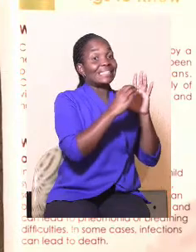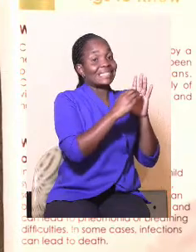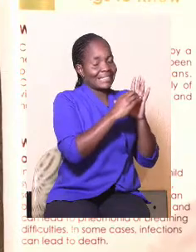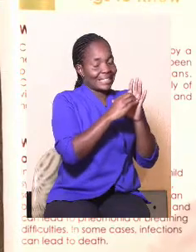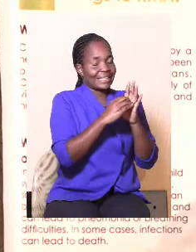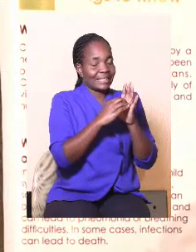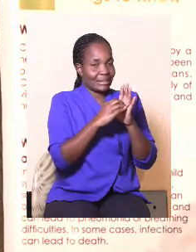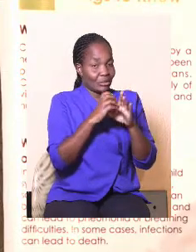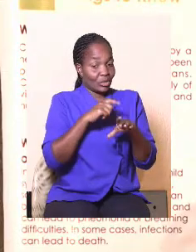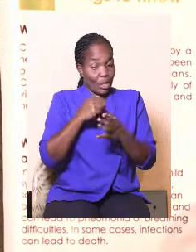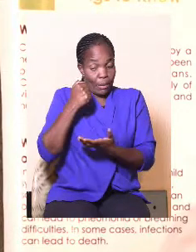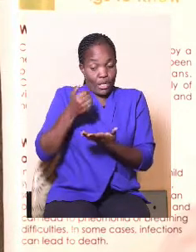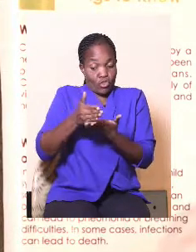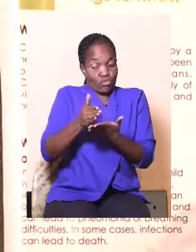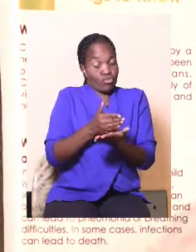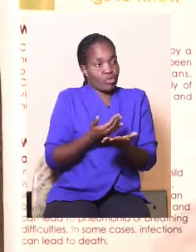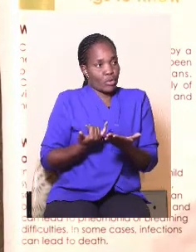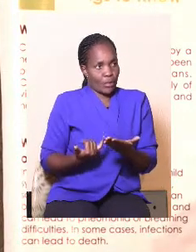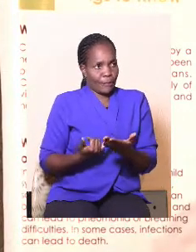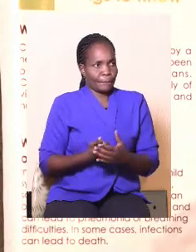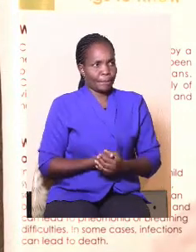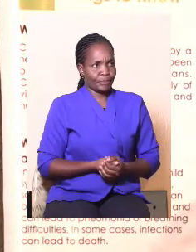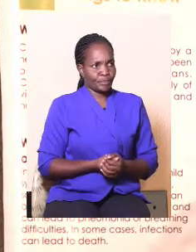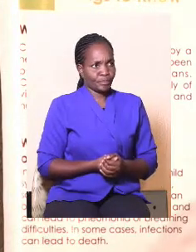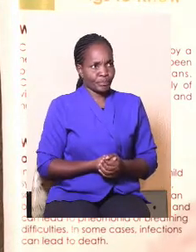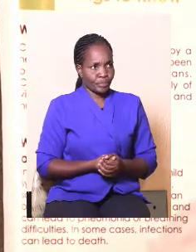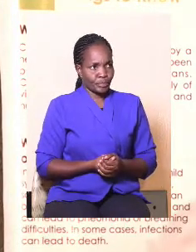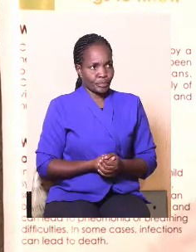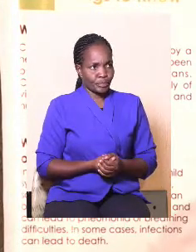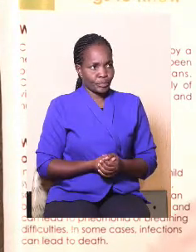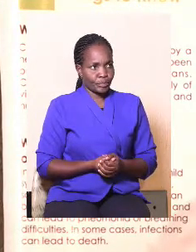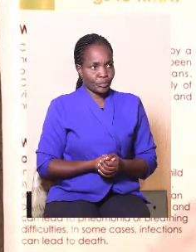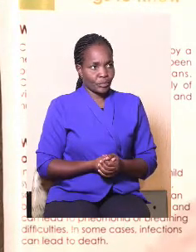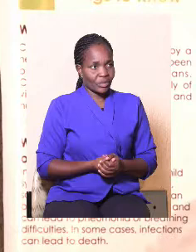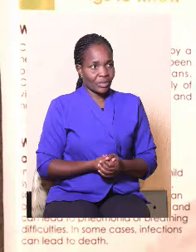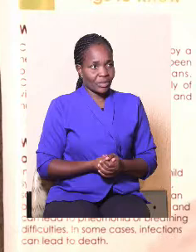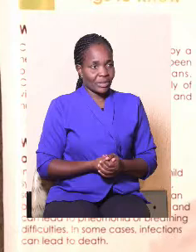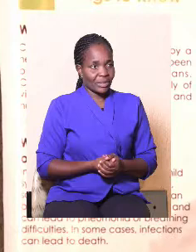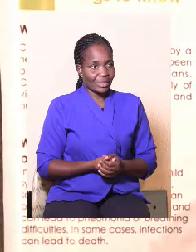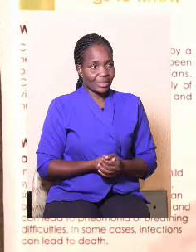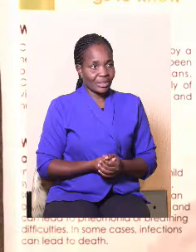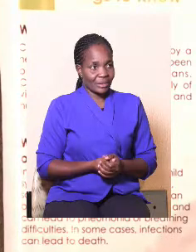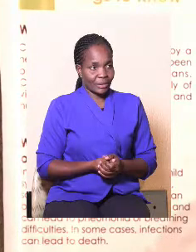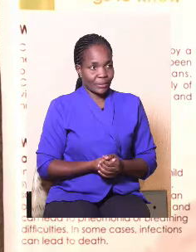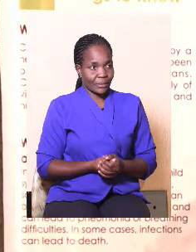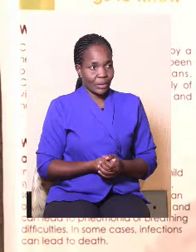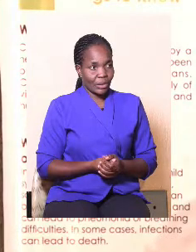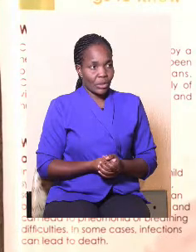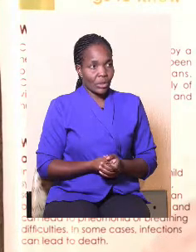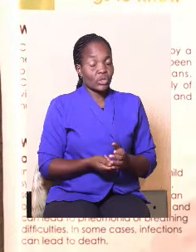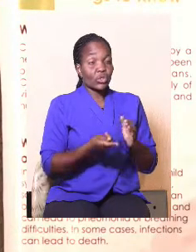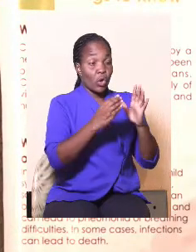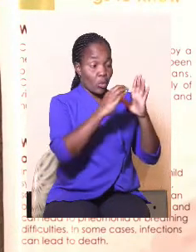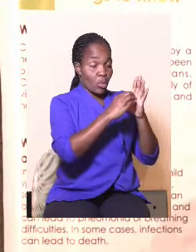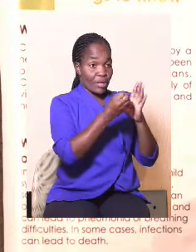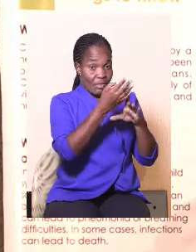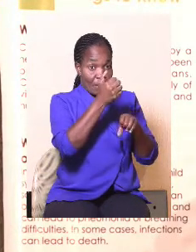we are able to accommodate this particular program within the scope of that provision of the